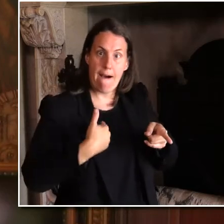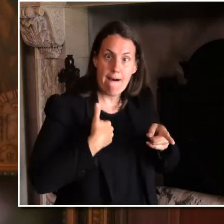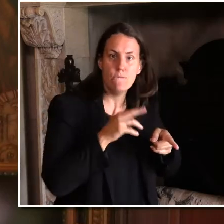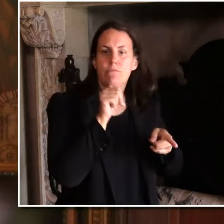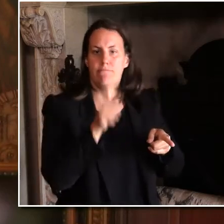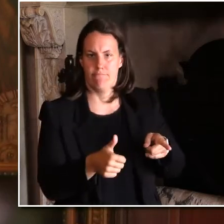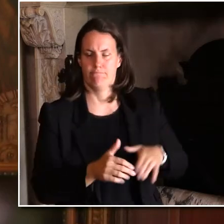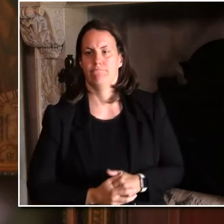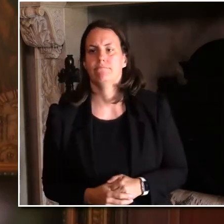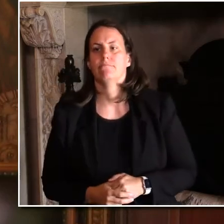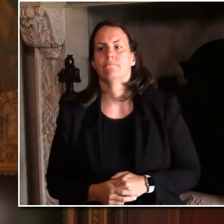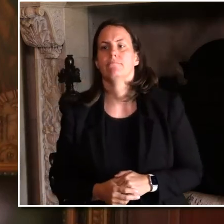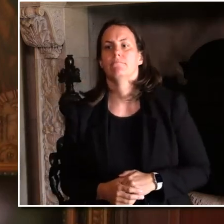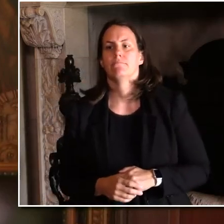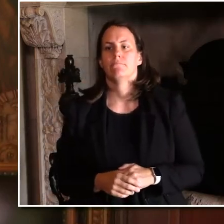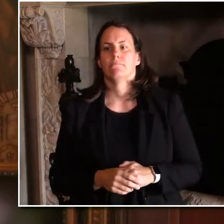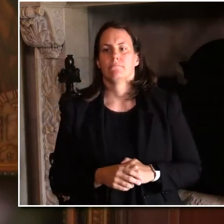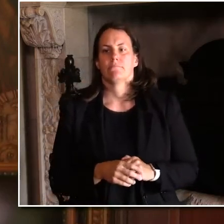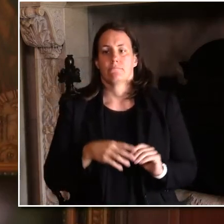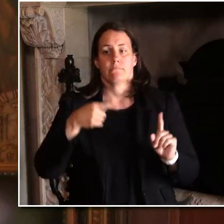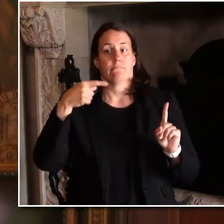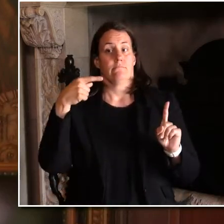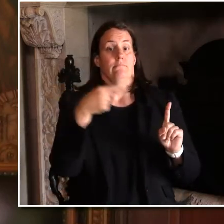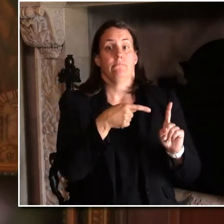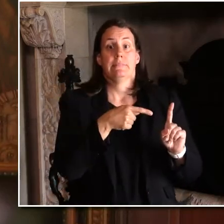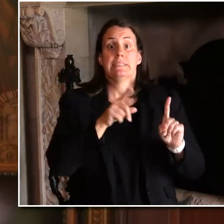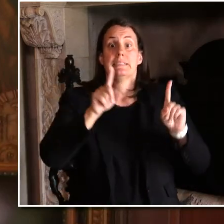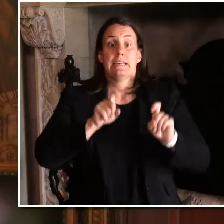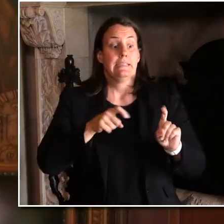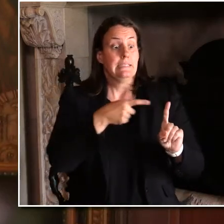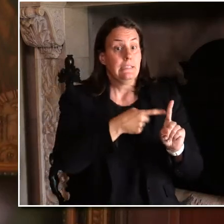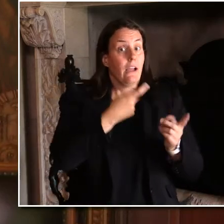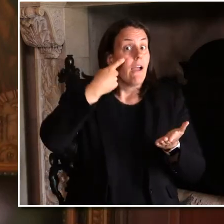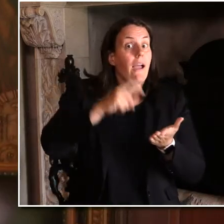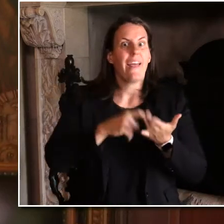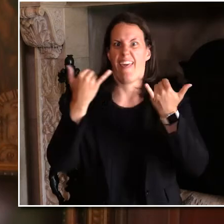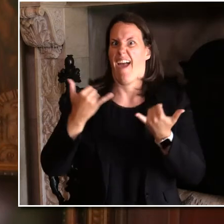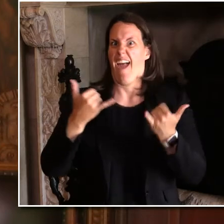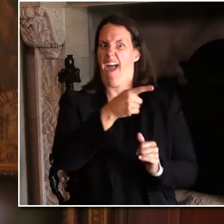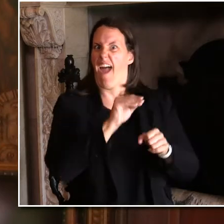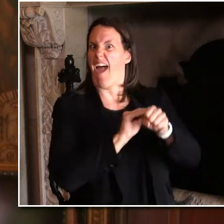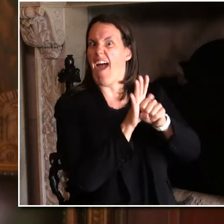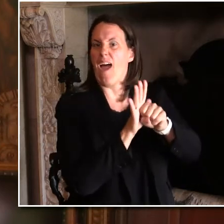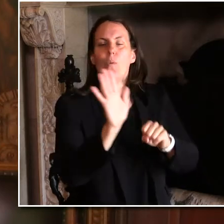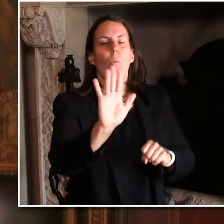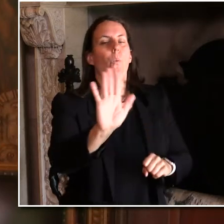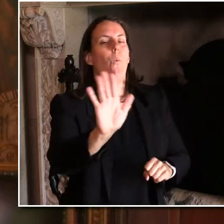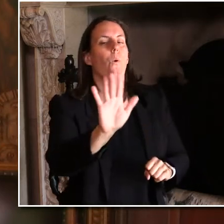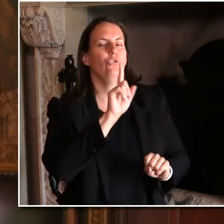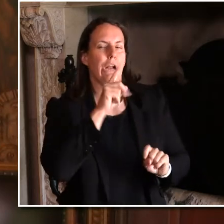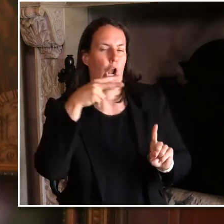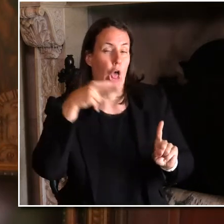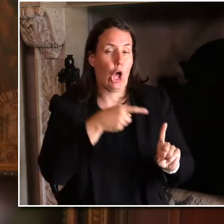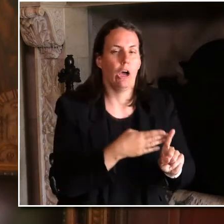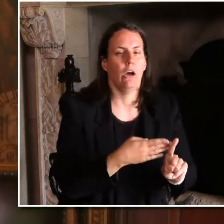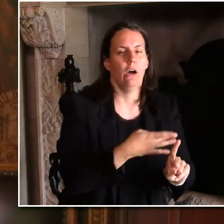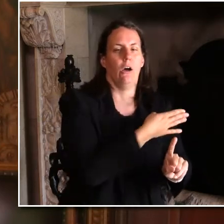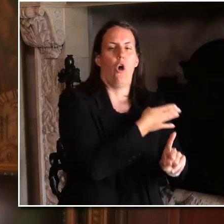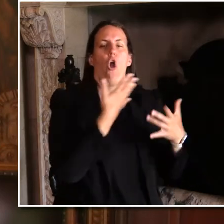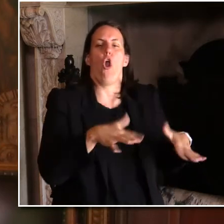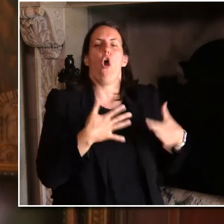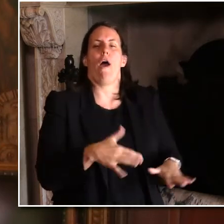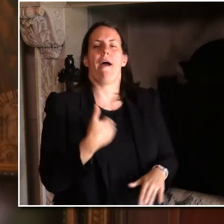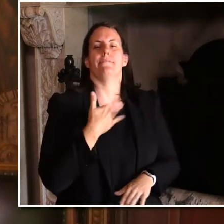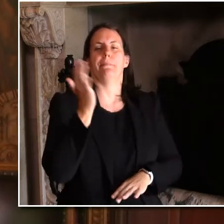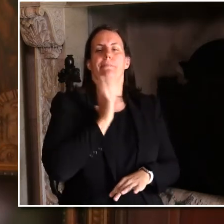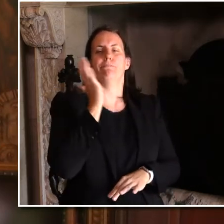epidemic. And we do that by using a type of testing called antibody testing. So different from the type of testing that detects the presence of